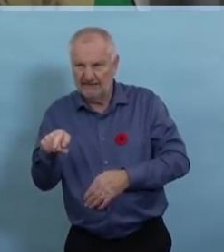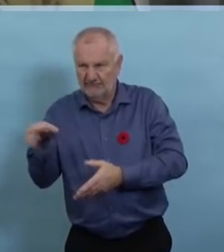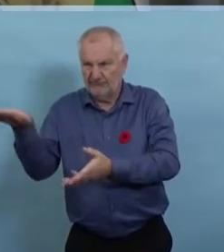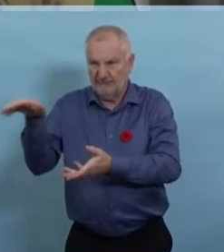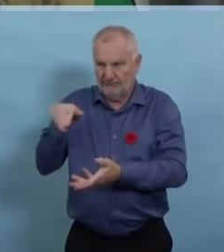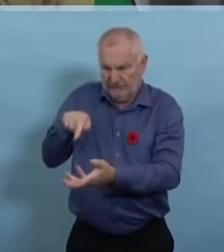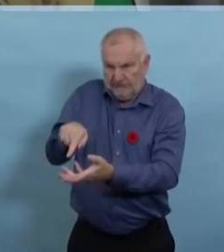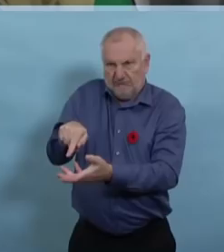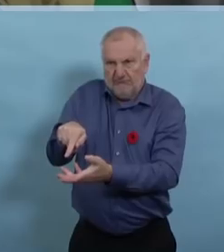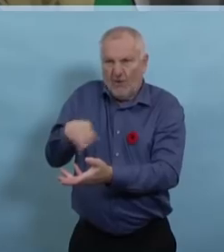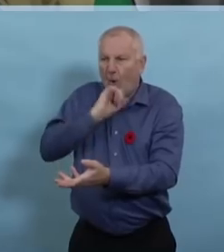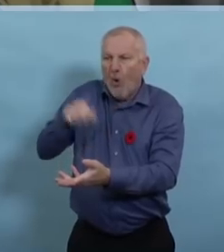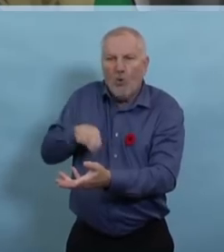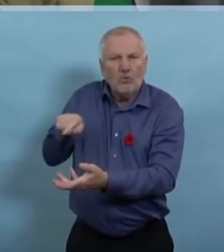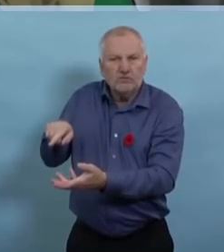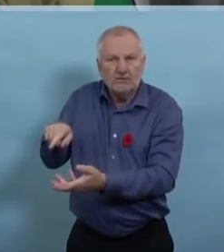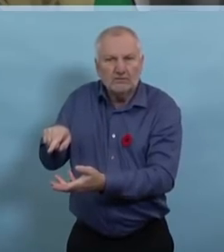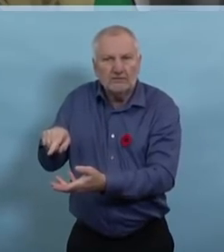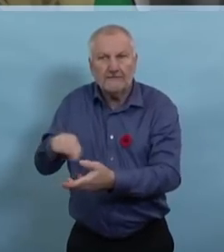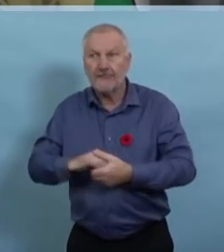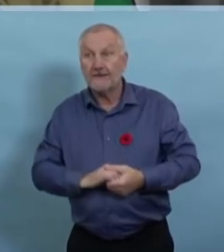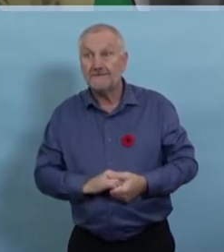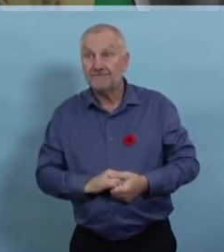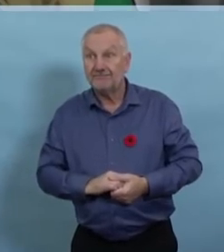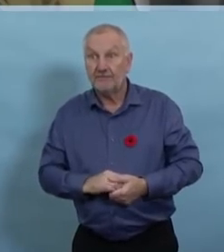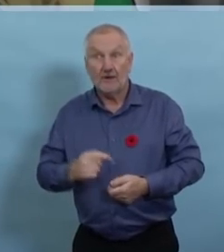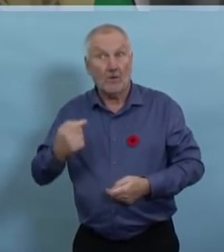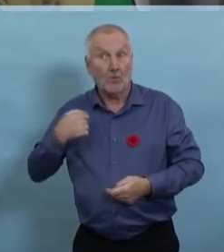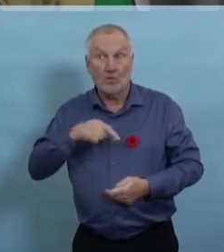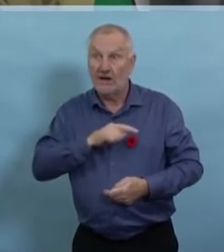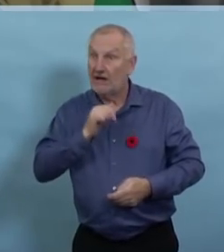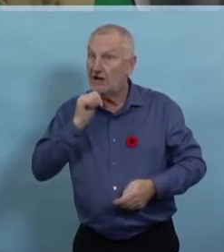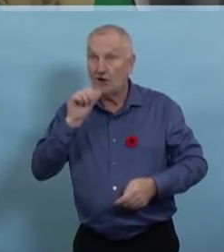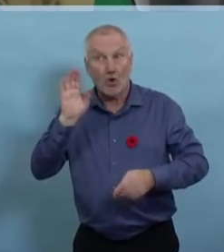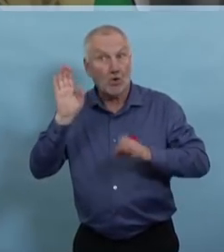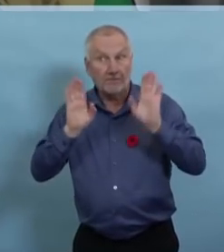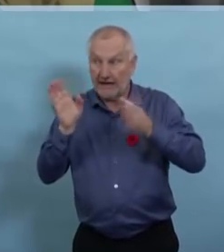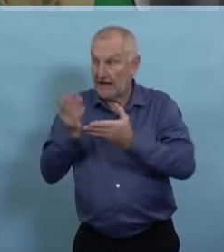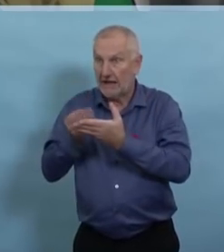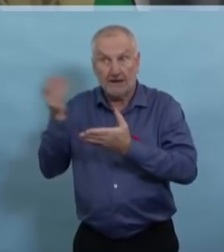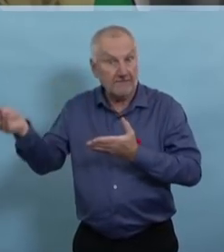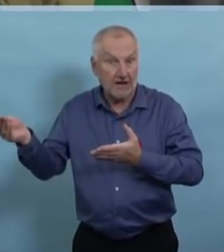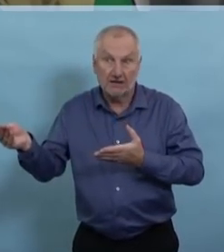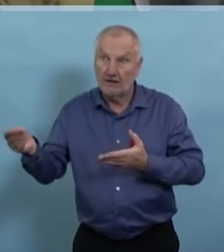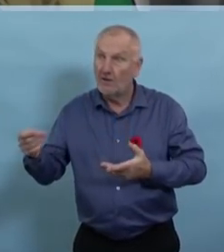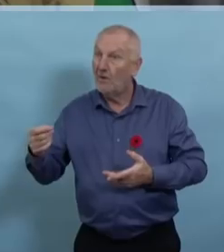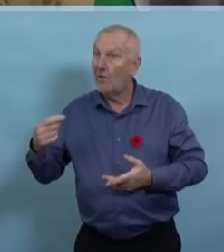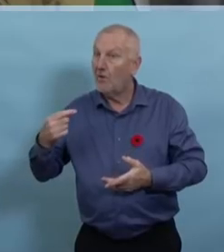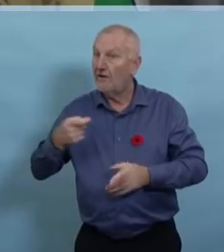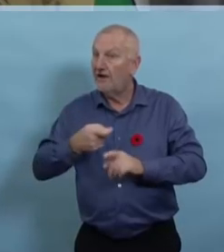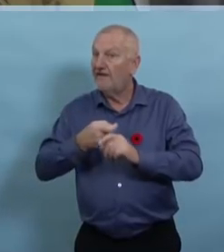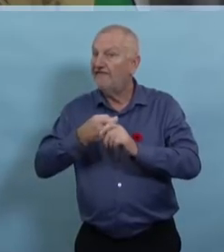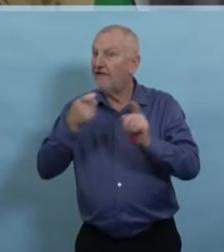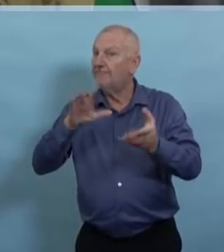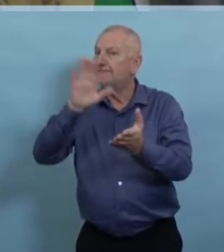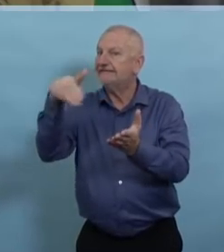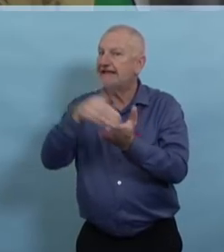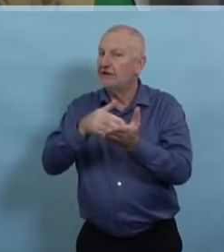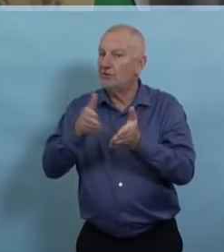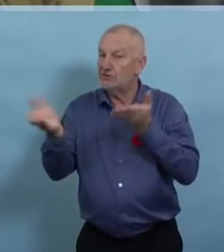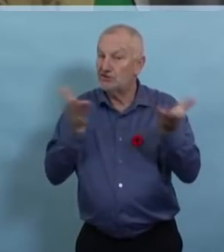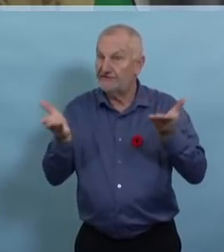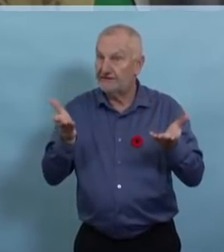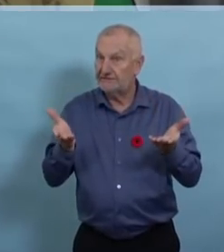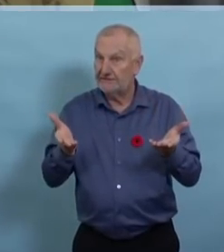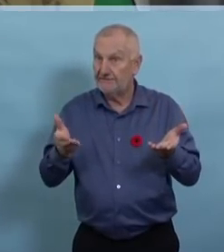we don't procure or purchase the masks. Those are being done through central services. So I can't give you an